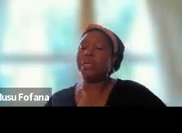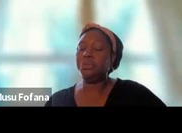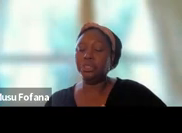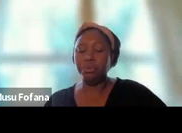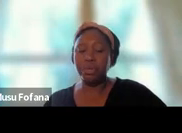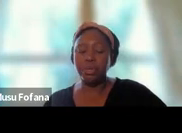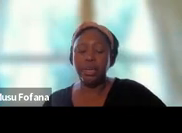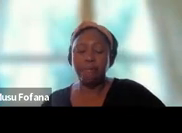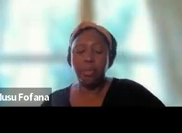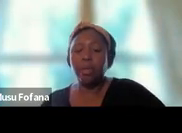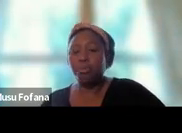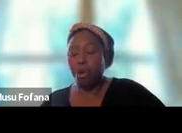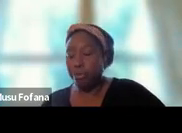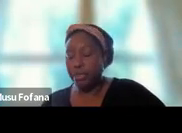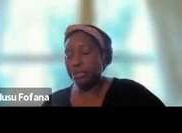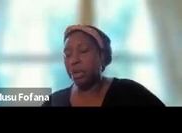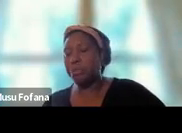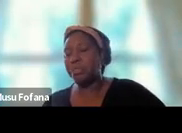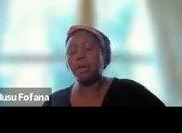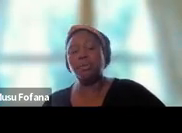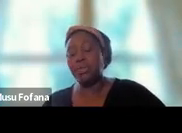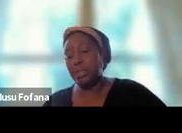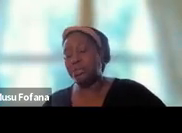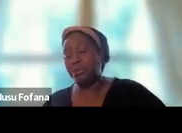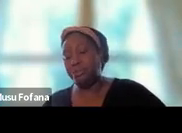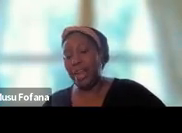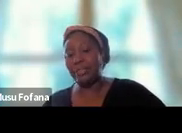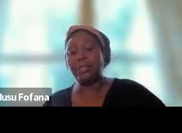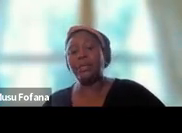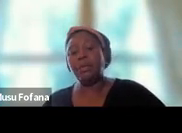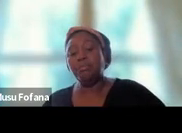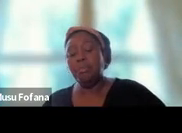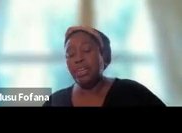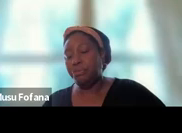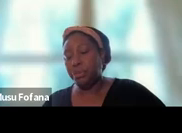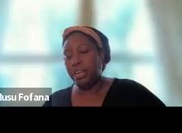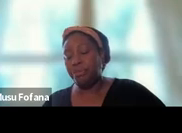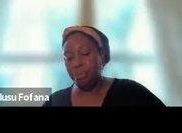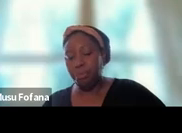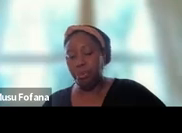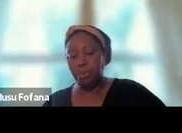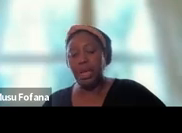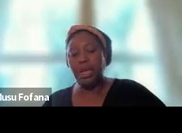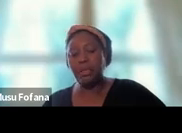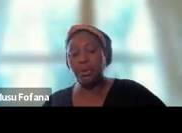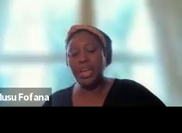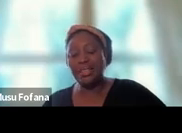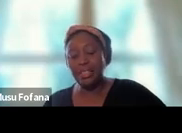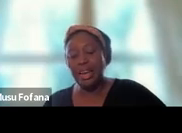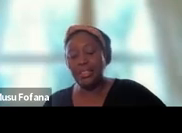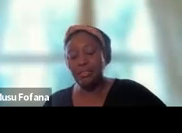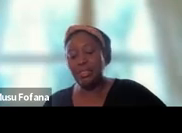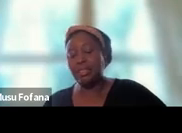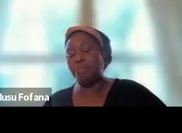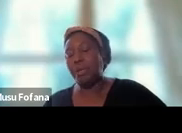people are doing during the day. Progress notes will need to reflect meaningful day for people. And those